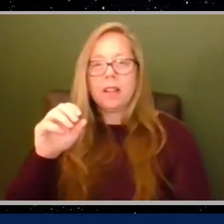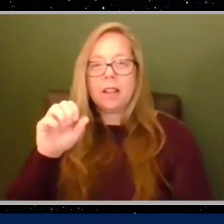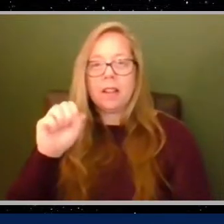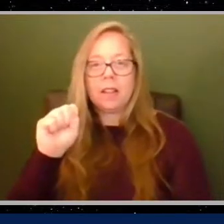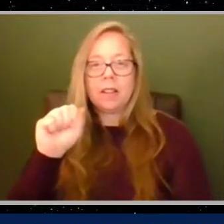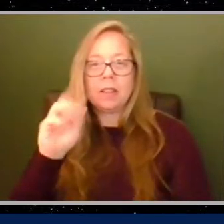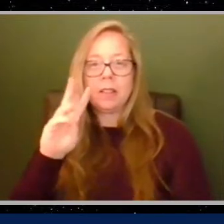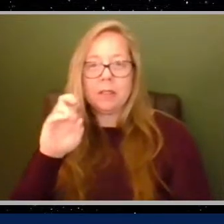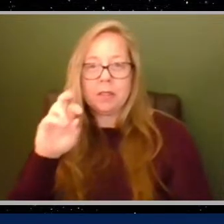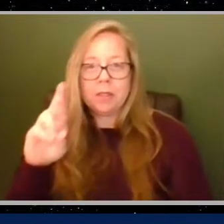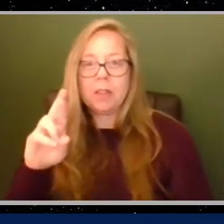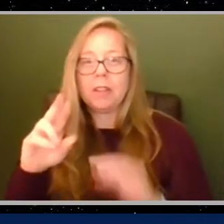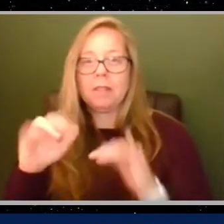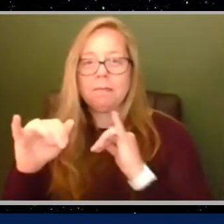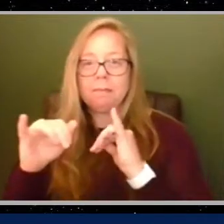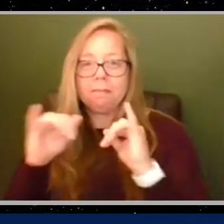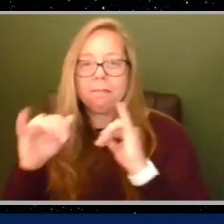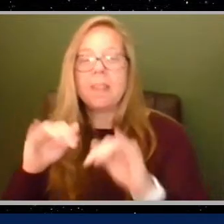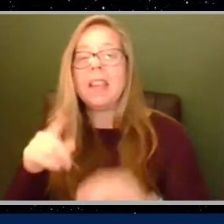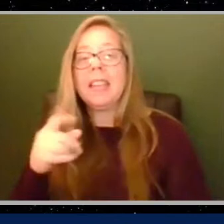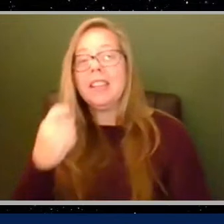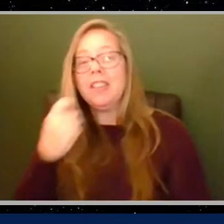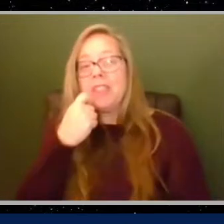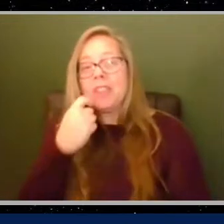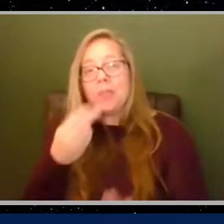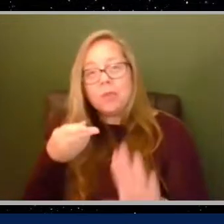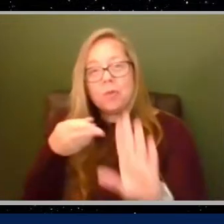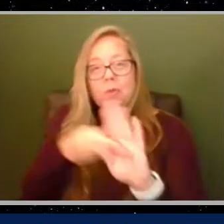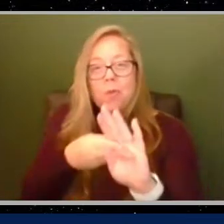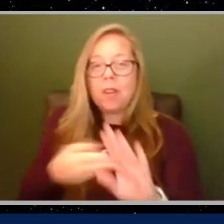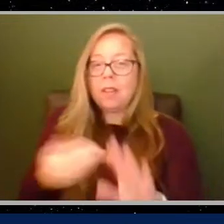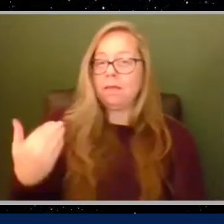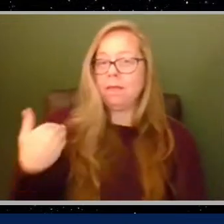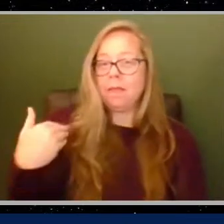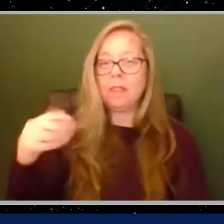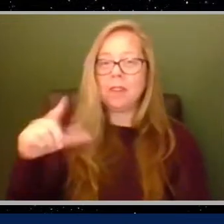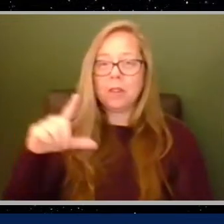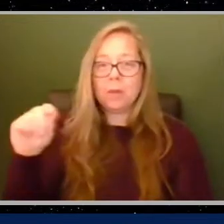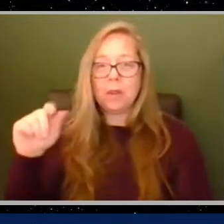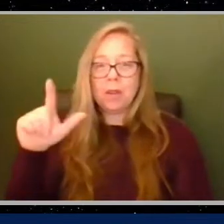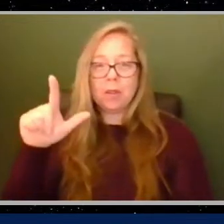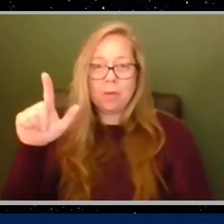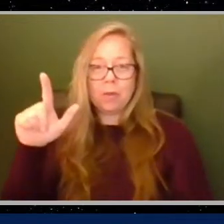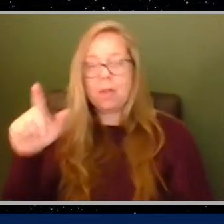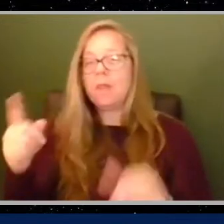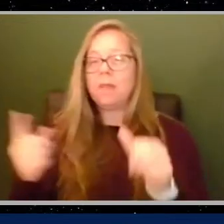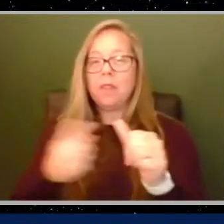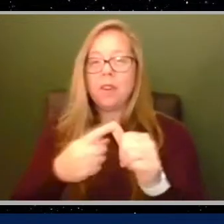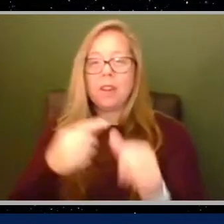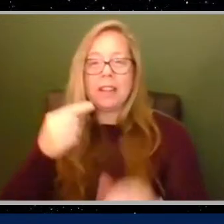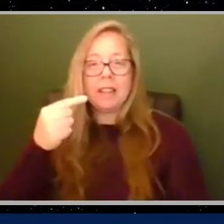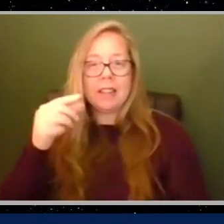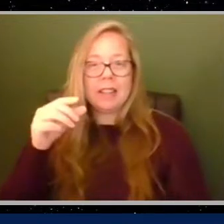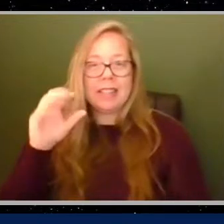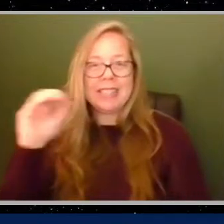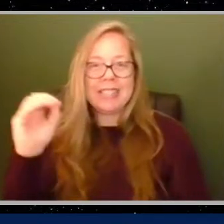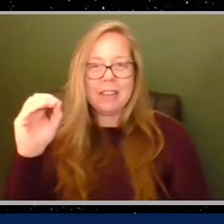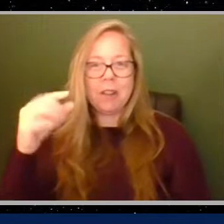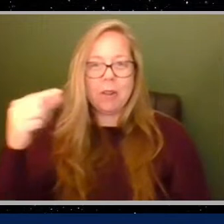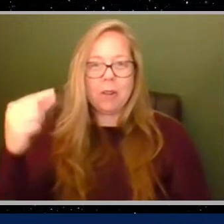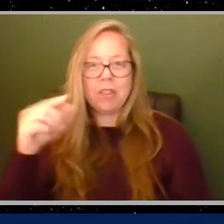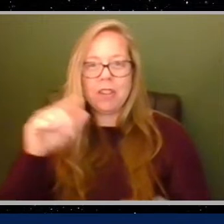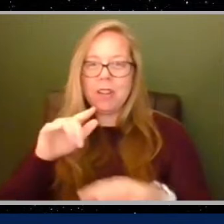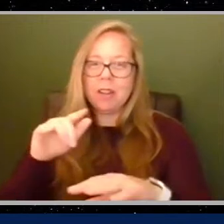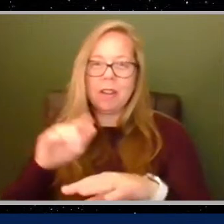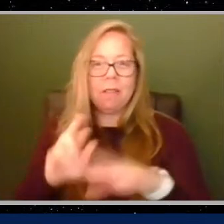first AstroAccess zero-G flight in 2021. And also joining us is Dina Lambert, and she currently